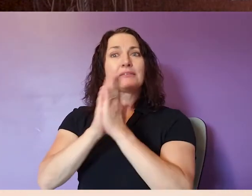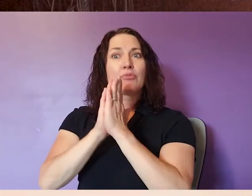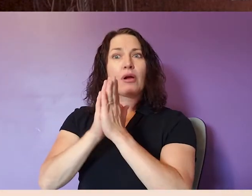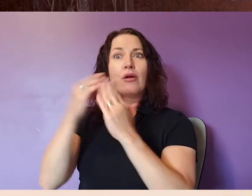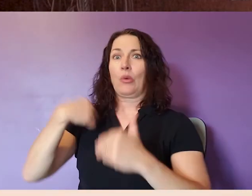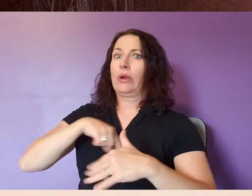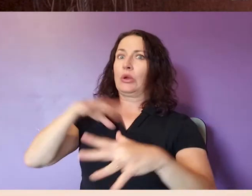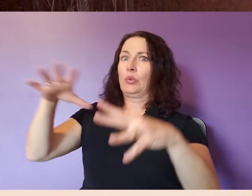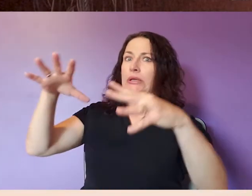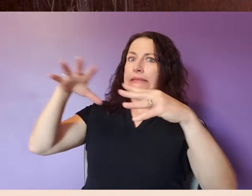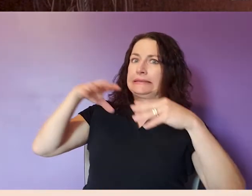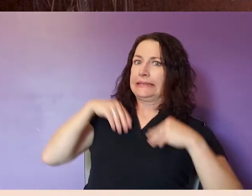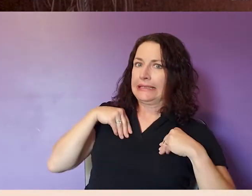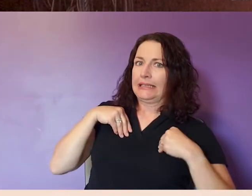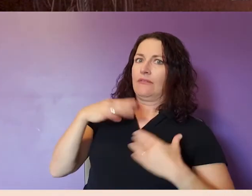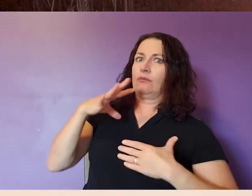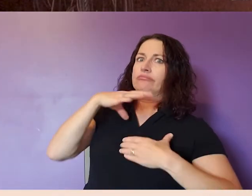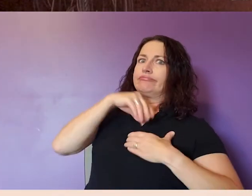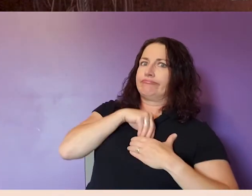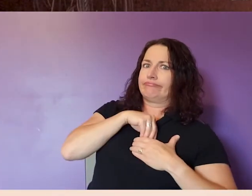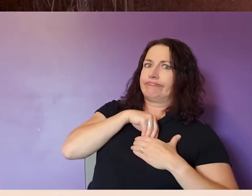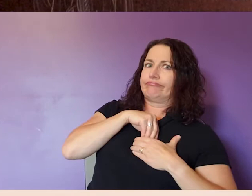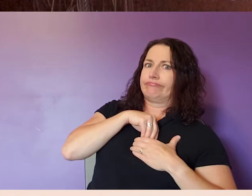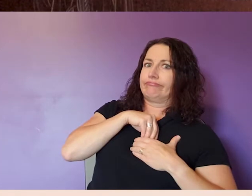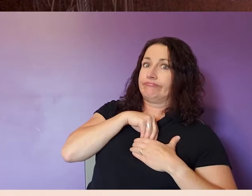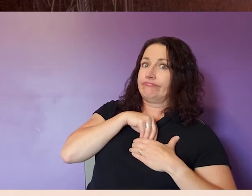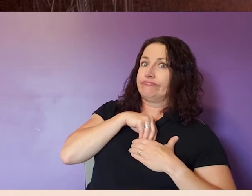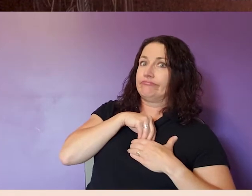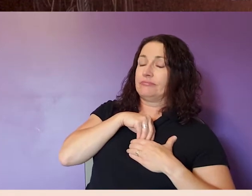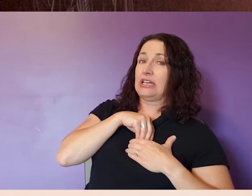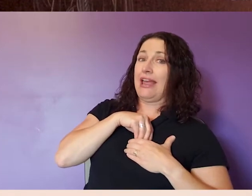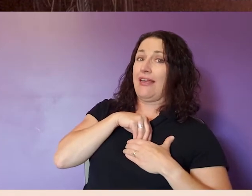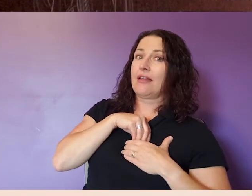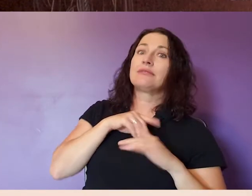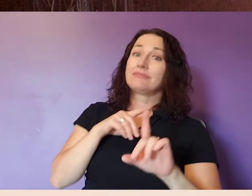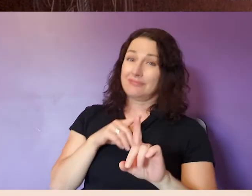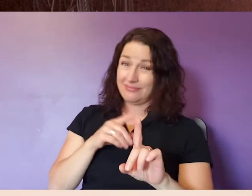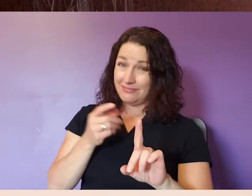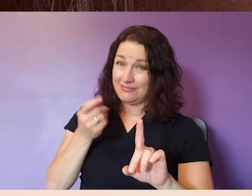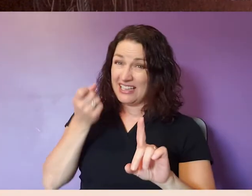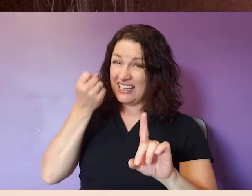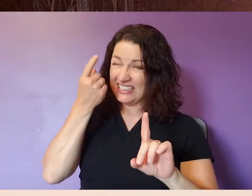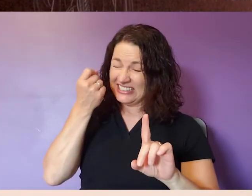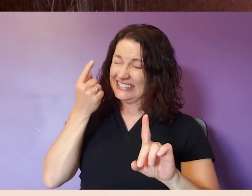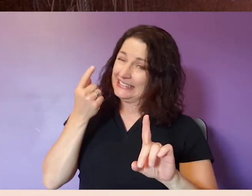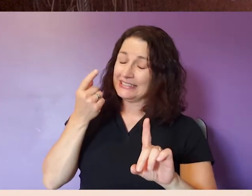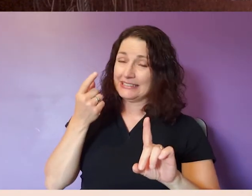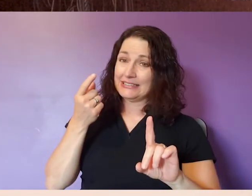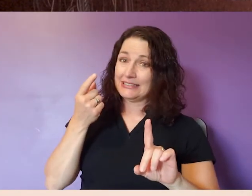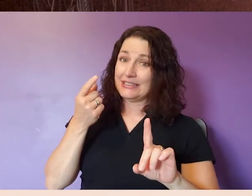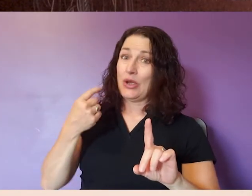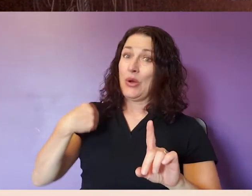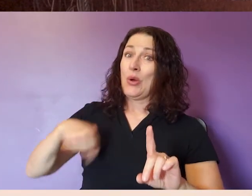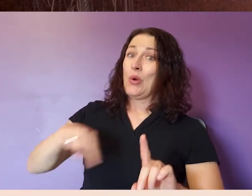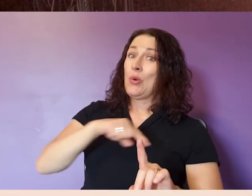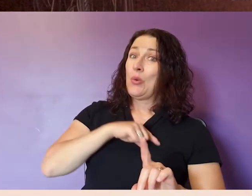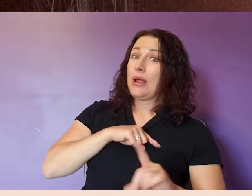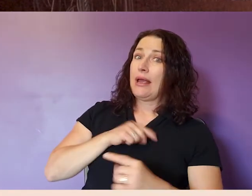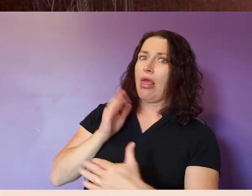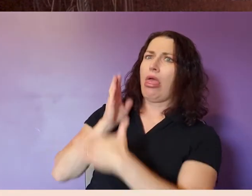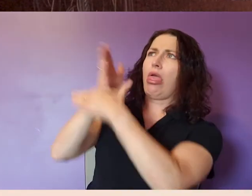yes we interrupt we say this we interrupt god